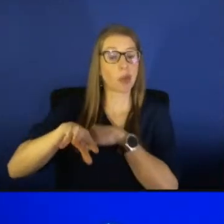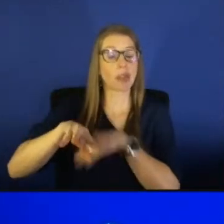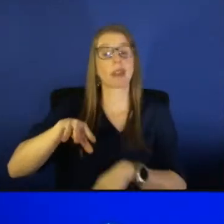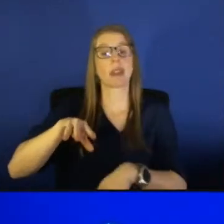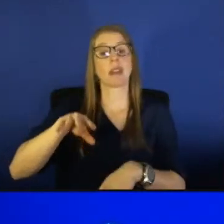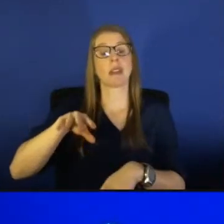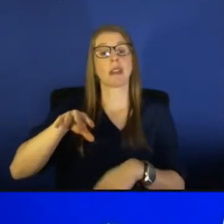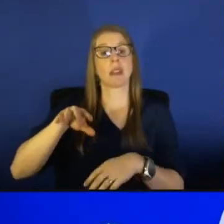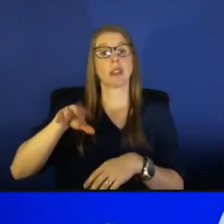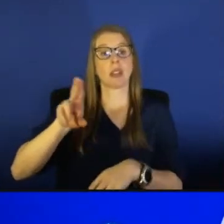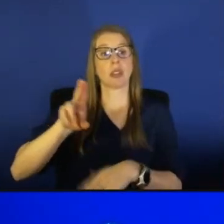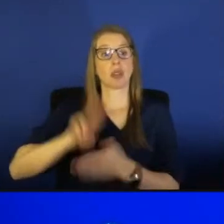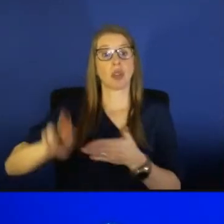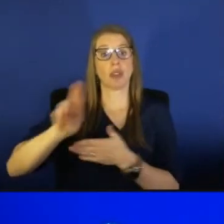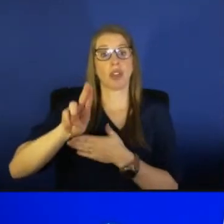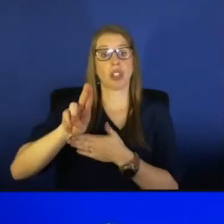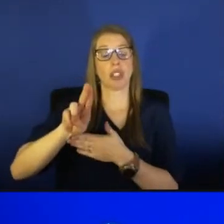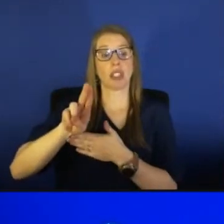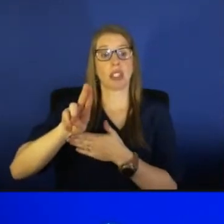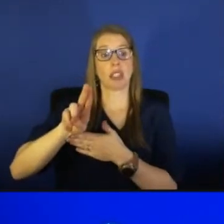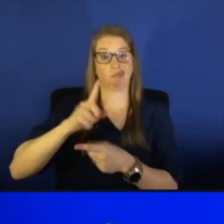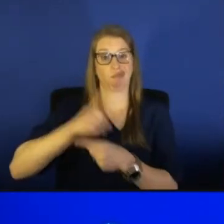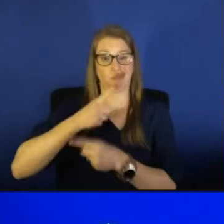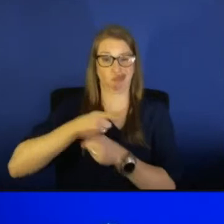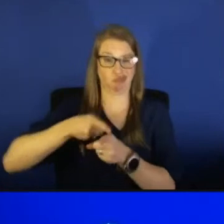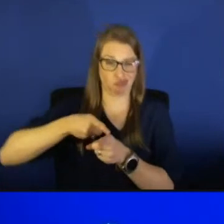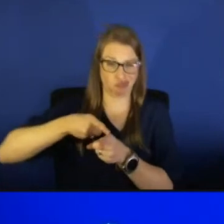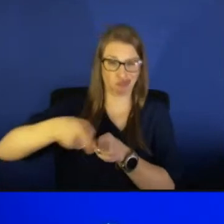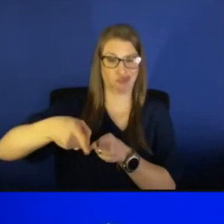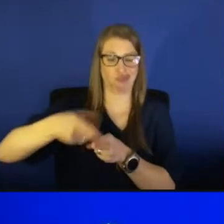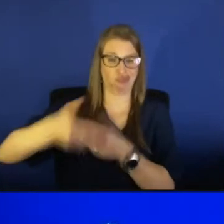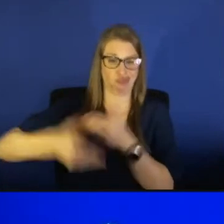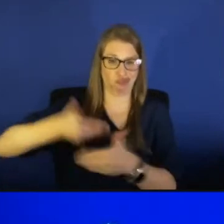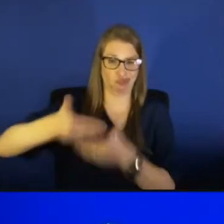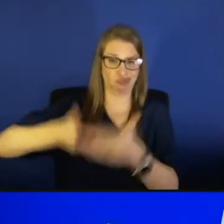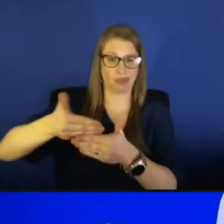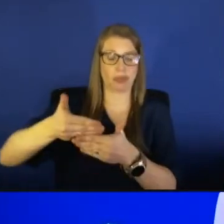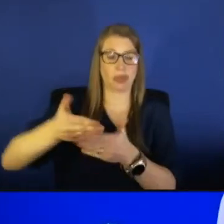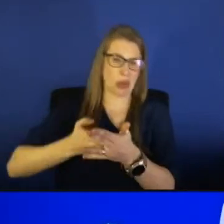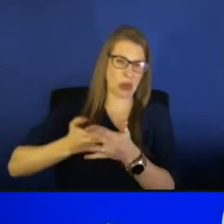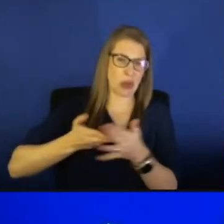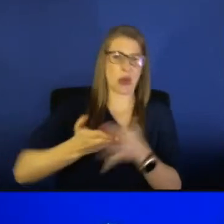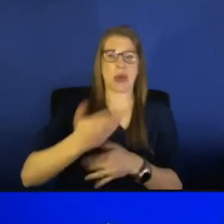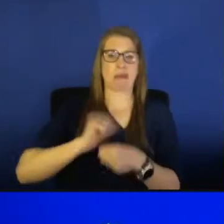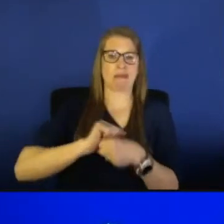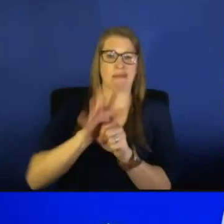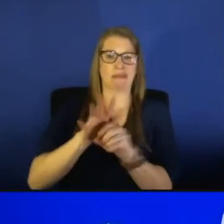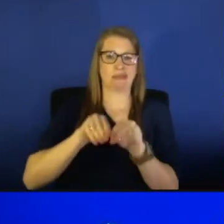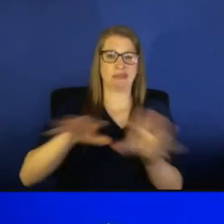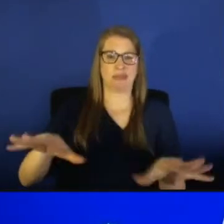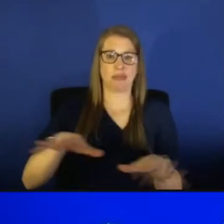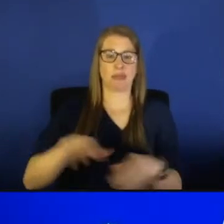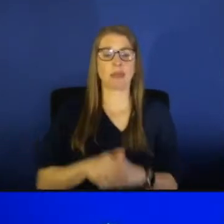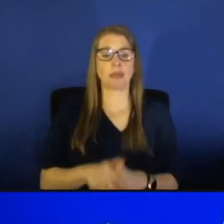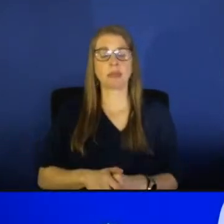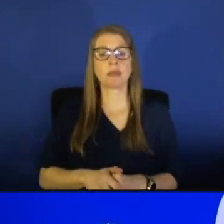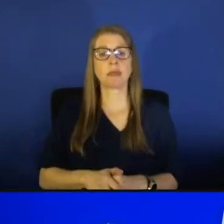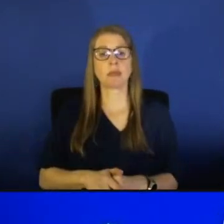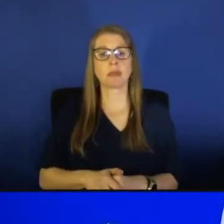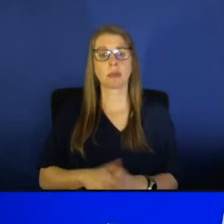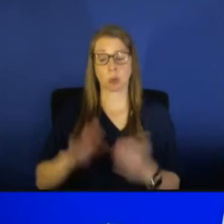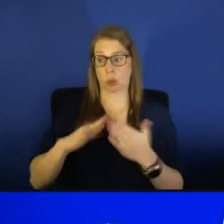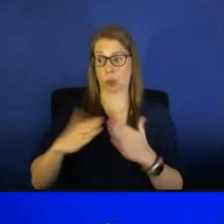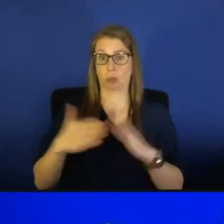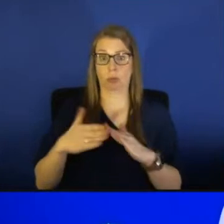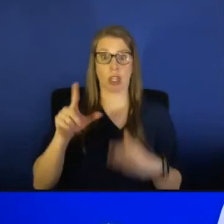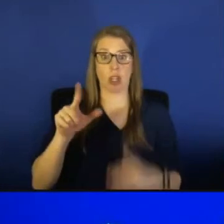university in the correct direction, the right direction, the whole way through the pandemic, trying to keep the whole community of